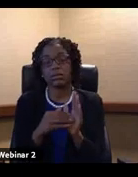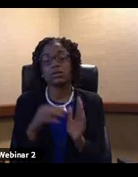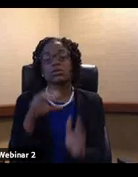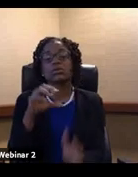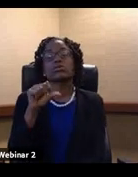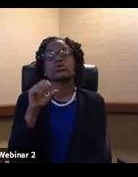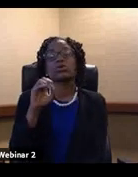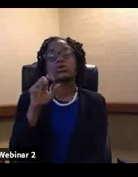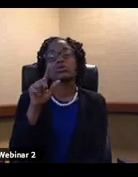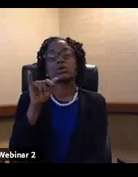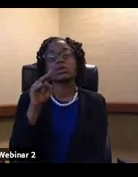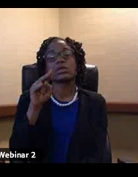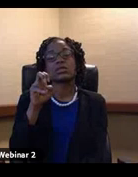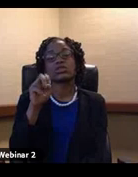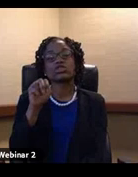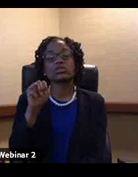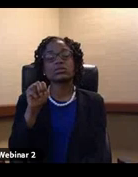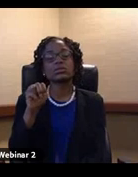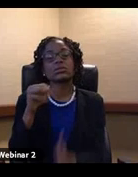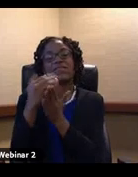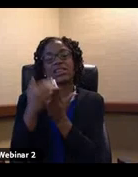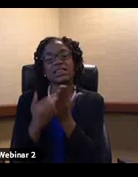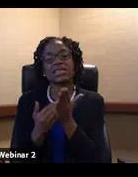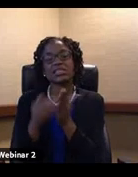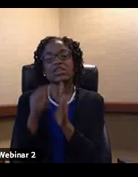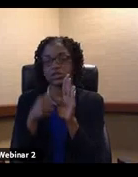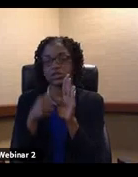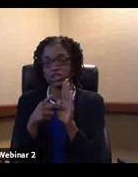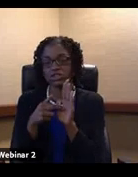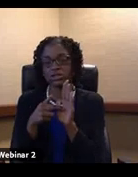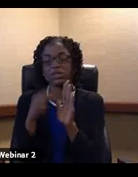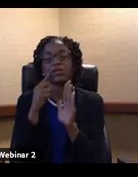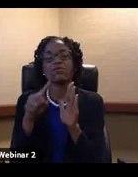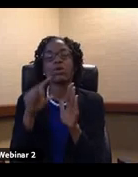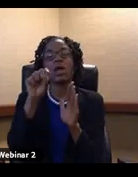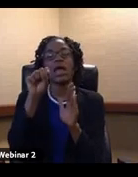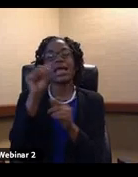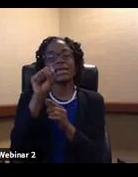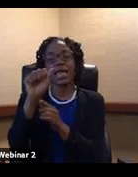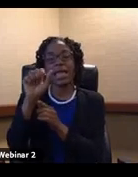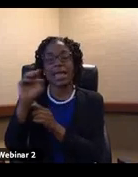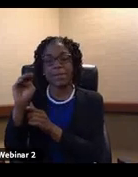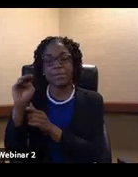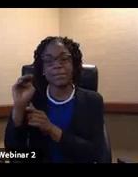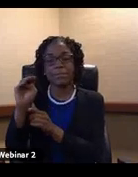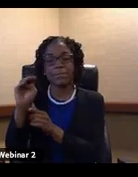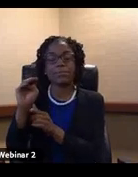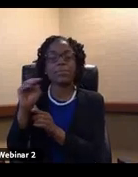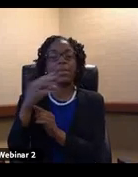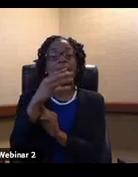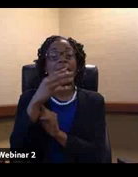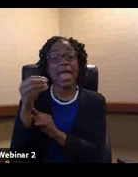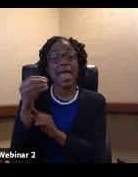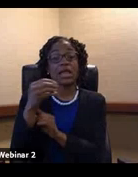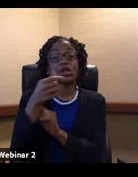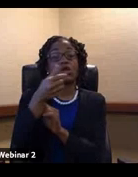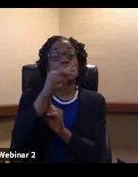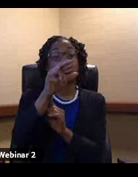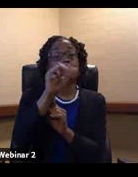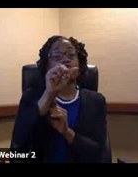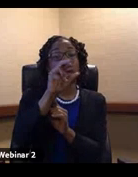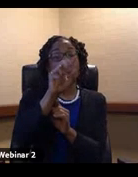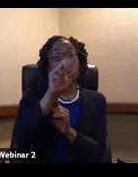Again, in the solicitation, it outlines that the registration for SAM and grants.gov and all of that